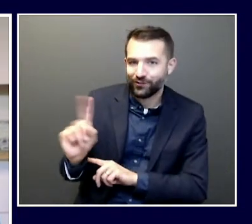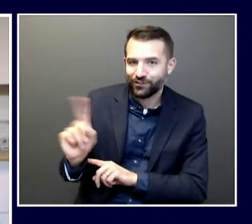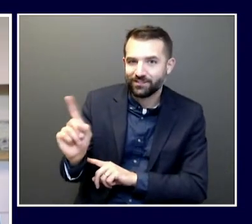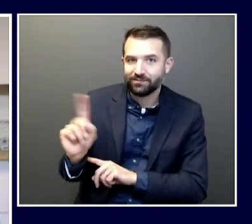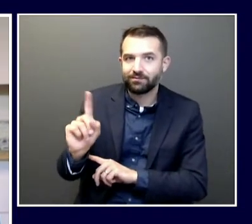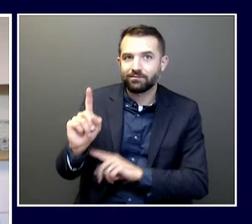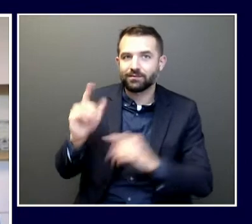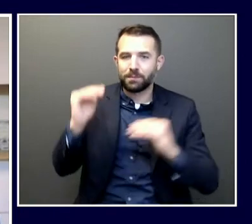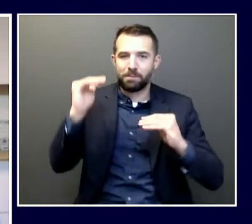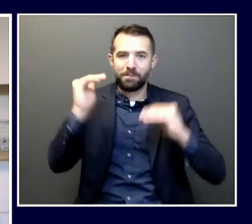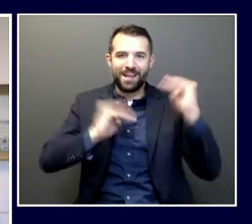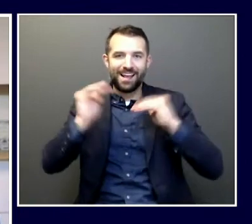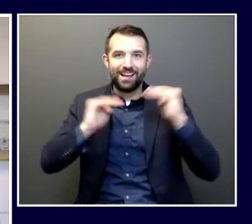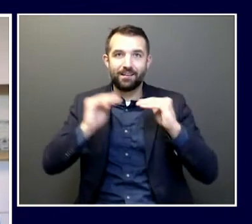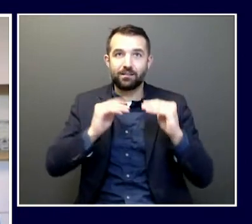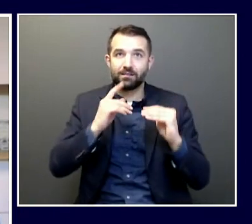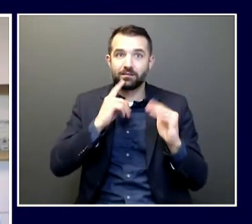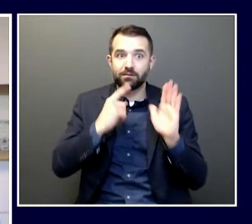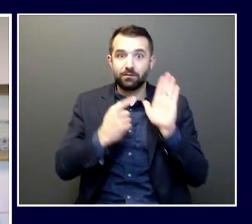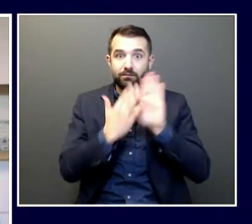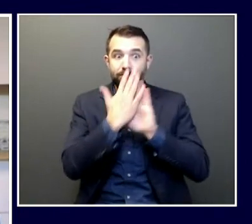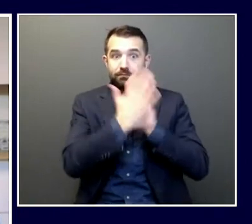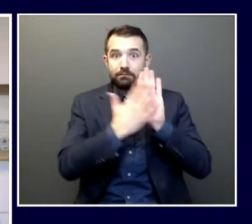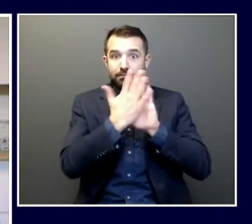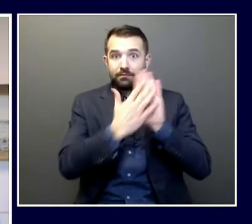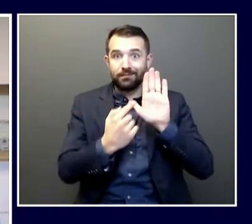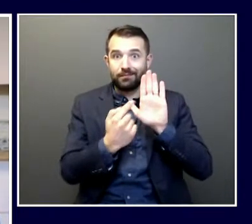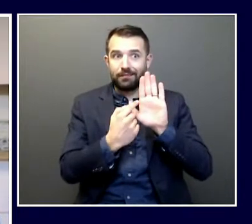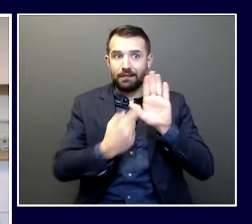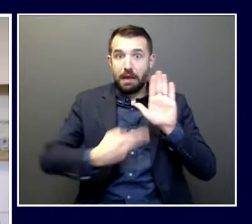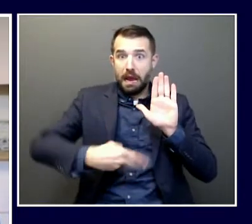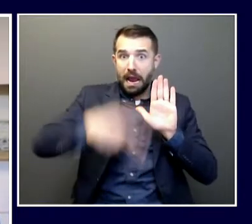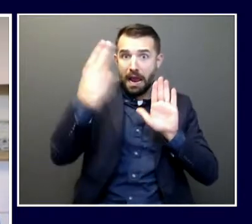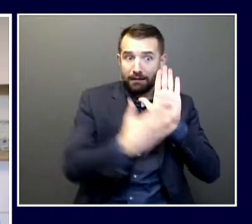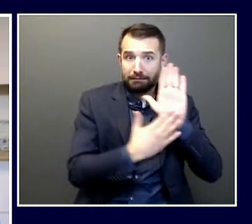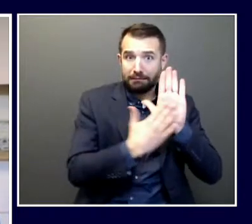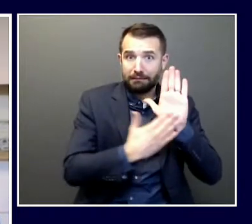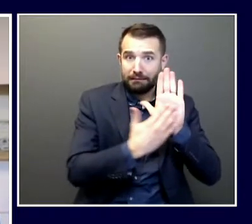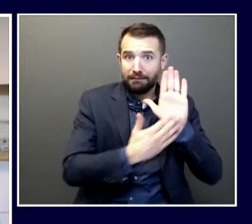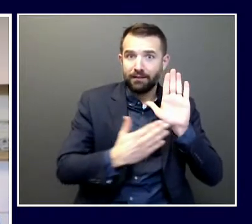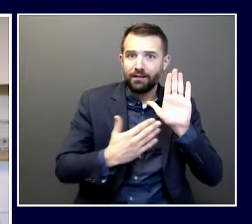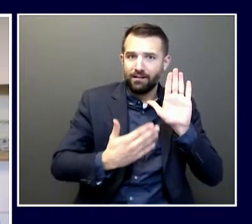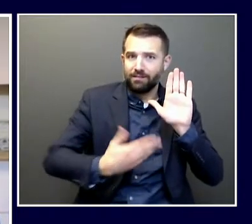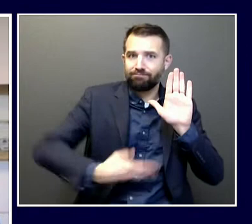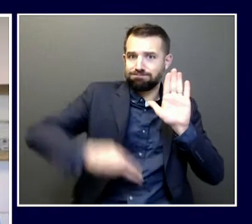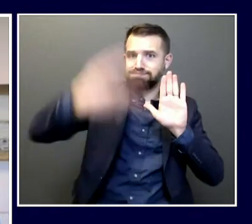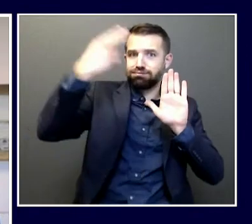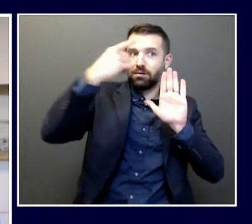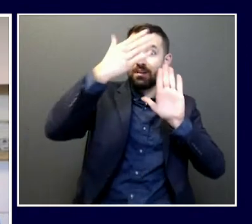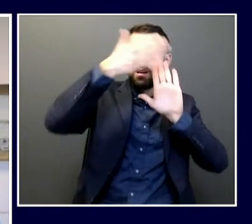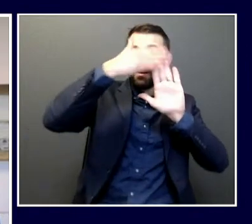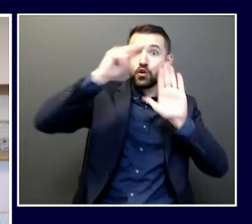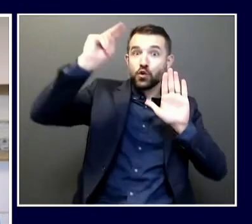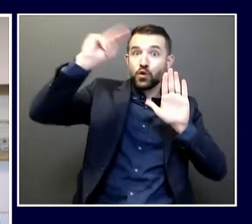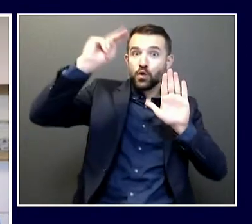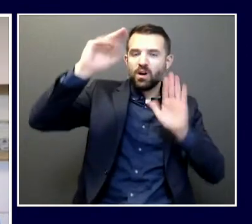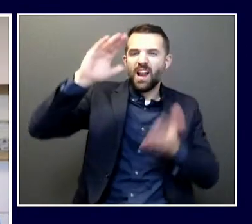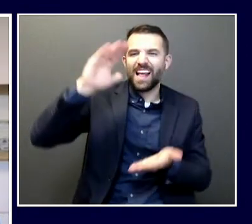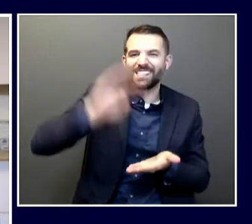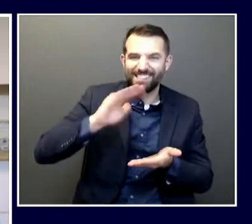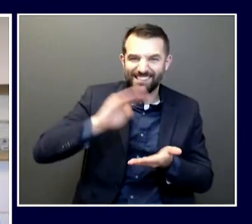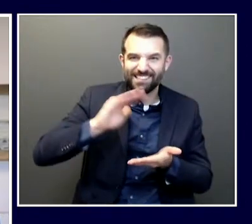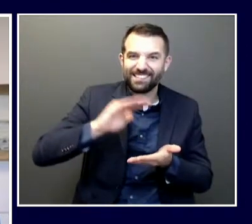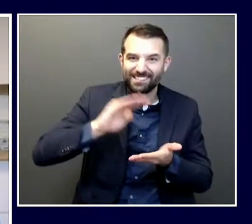are. That's because vaccinated individuals, in epidemiological terms, present a barrier for